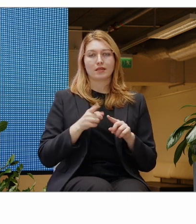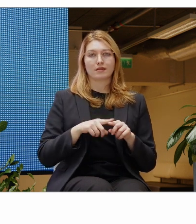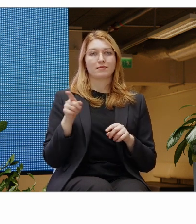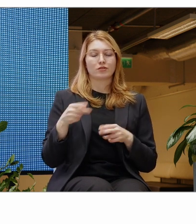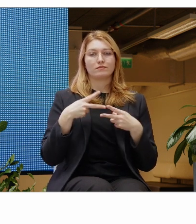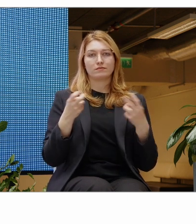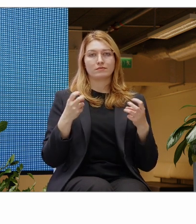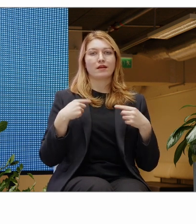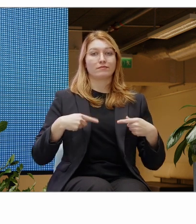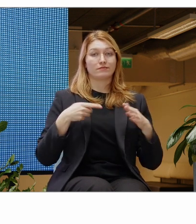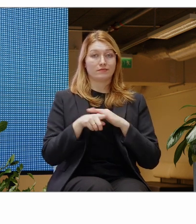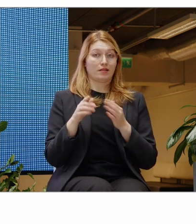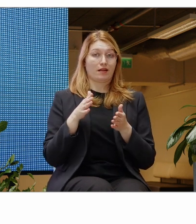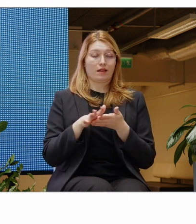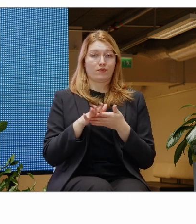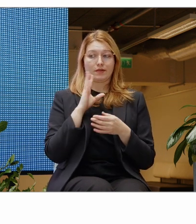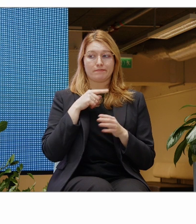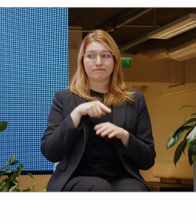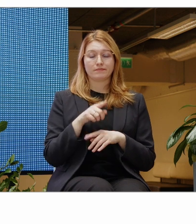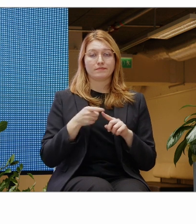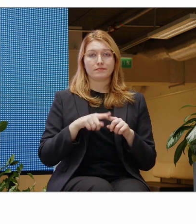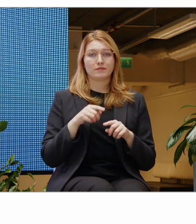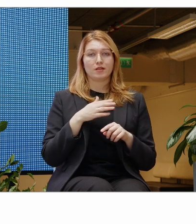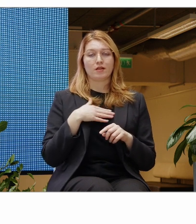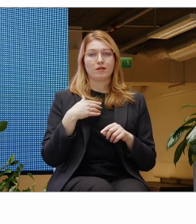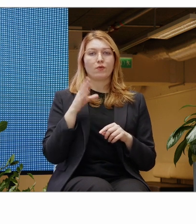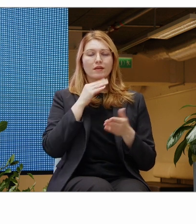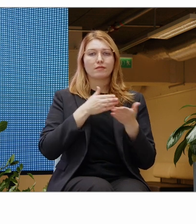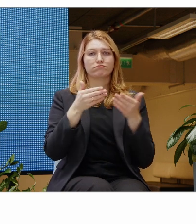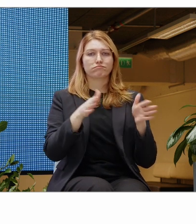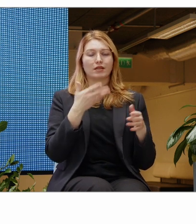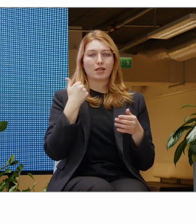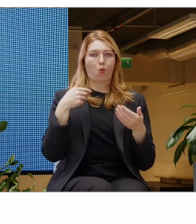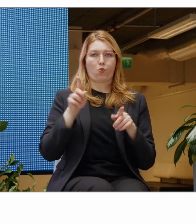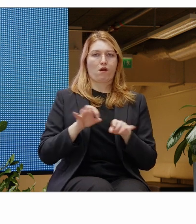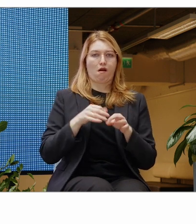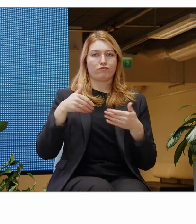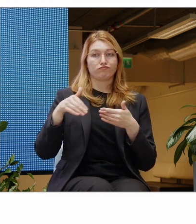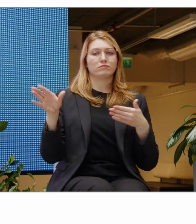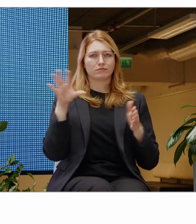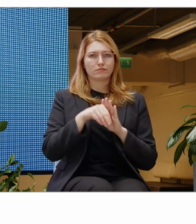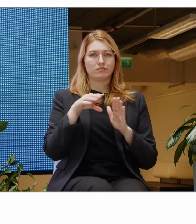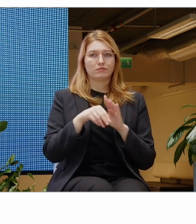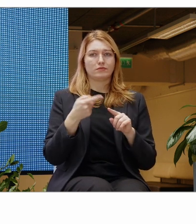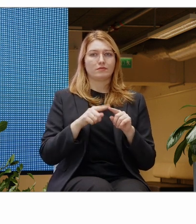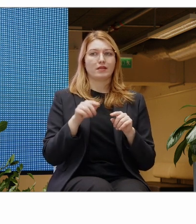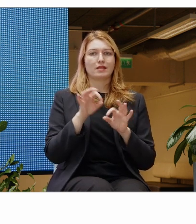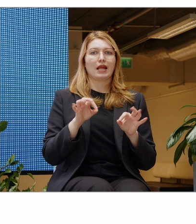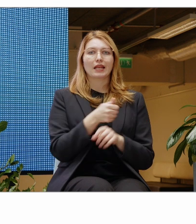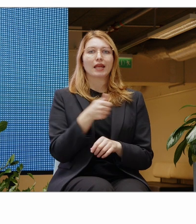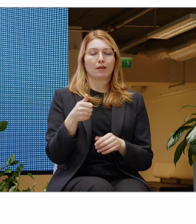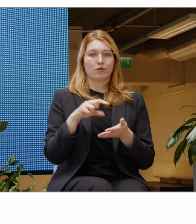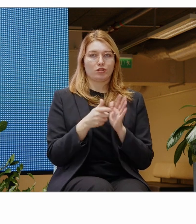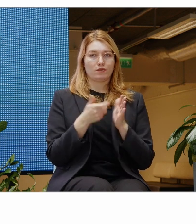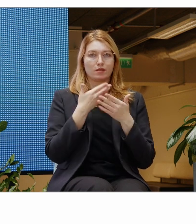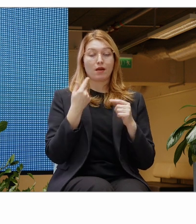hotel owner is a wheelchair user. And so it's very accessible with no stigma. All the rooms are the same. You don't have to have a special room.